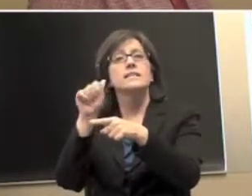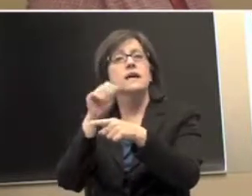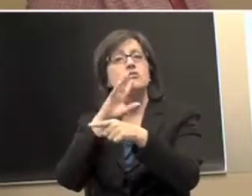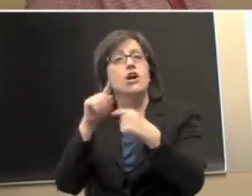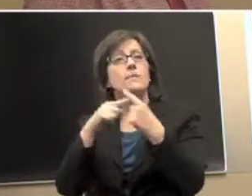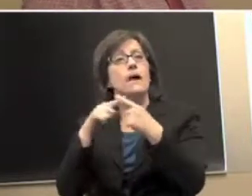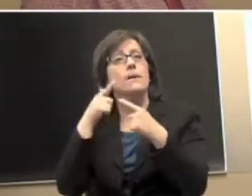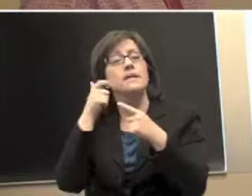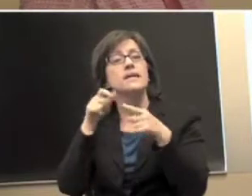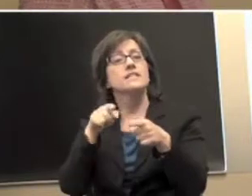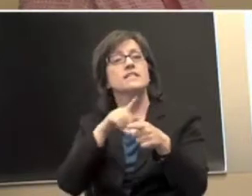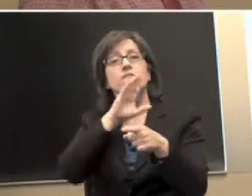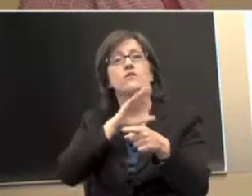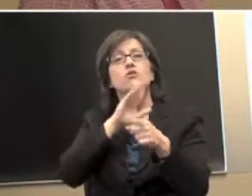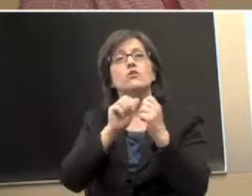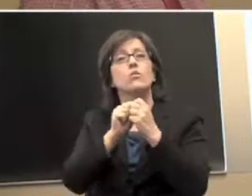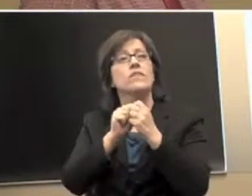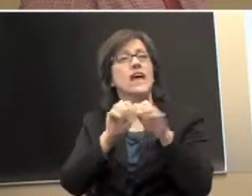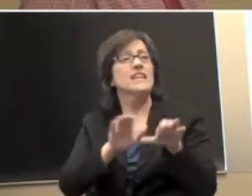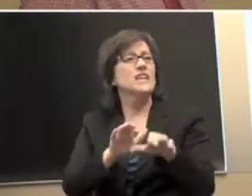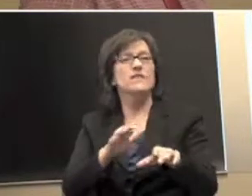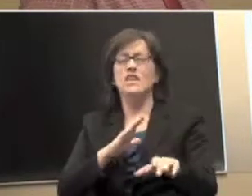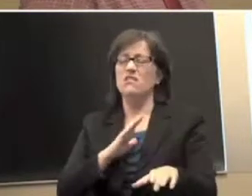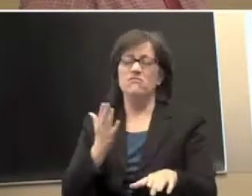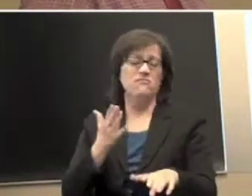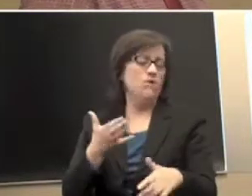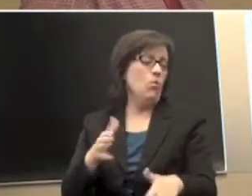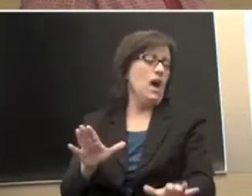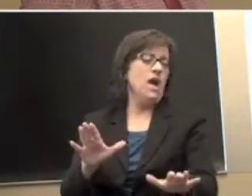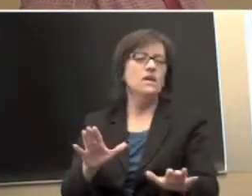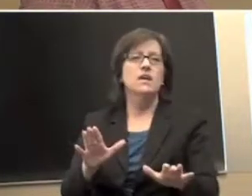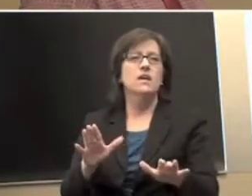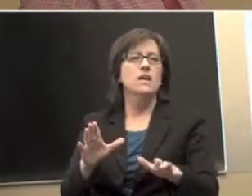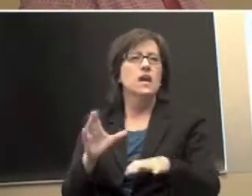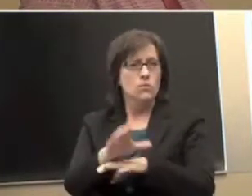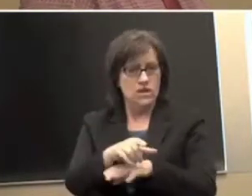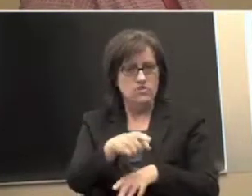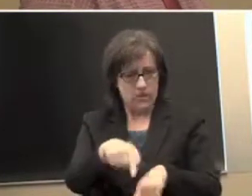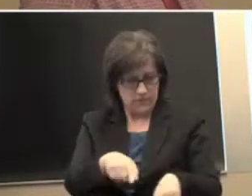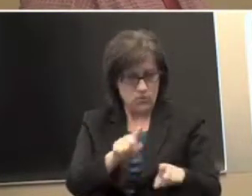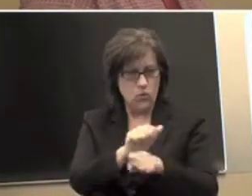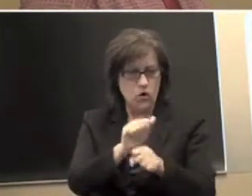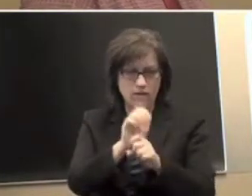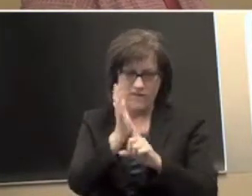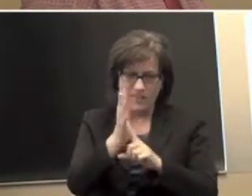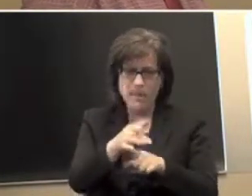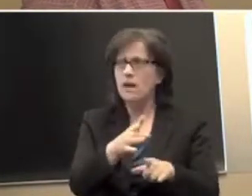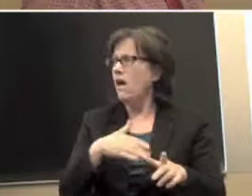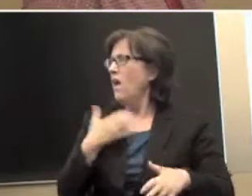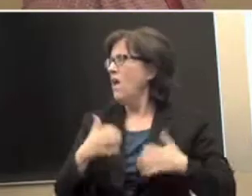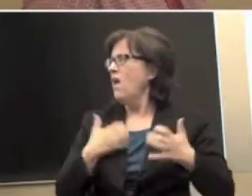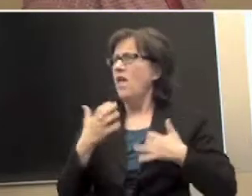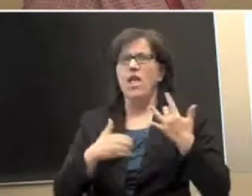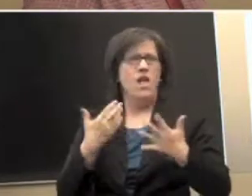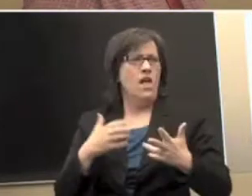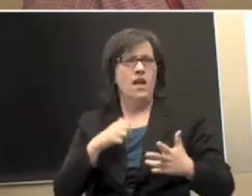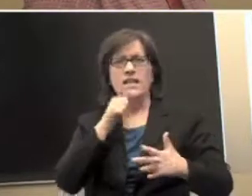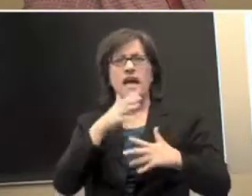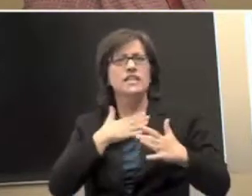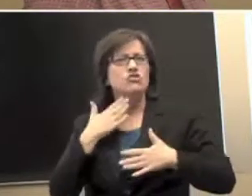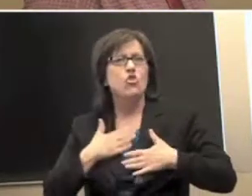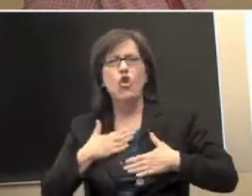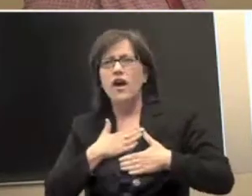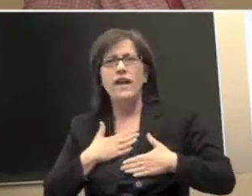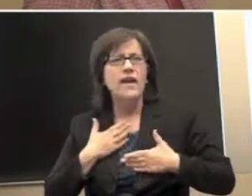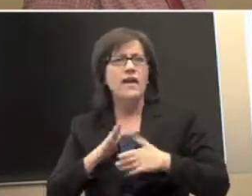has frustration with activities he doesn't want to do, and he gets really upset when he has to work on something for more than 5 minutes that he doesn't enjoy doing. So